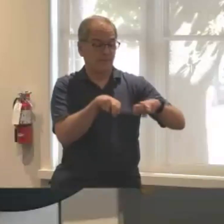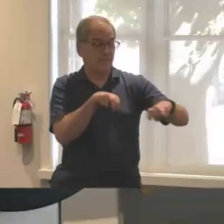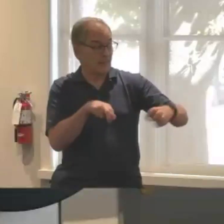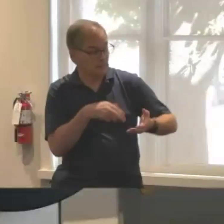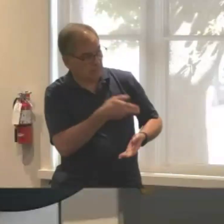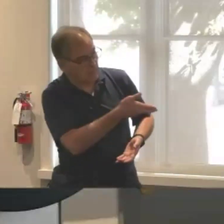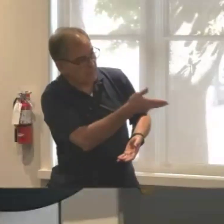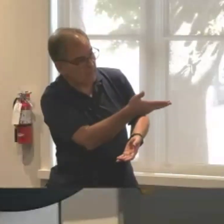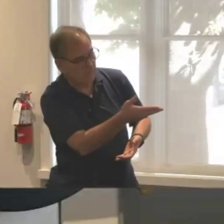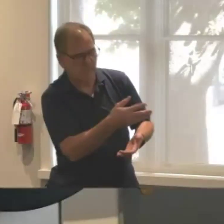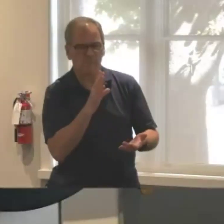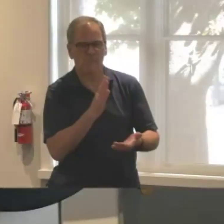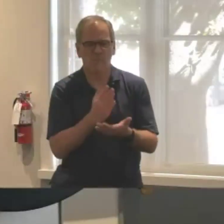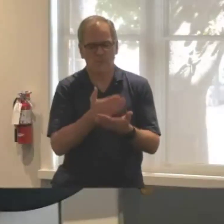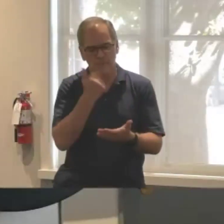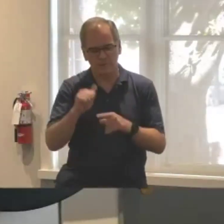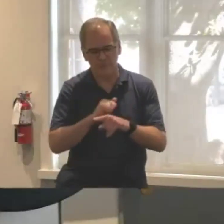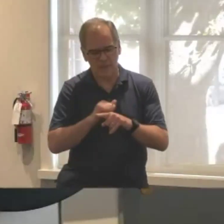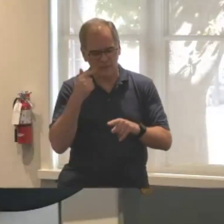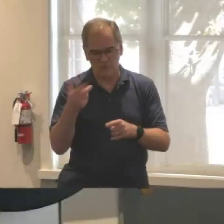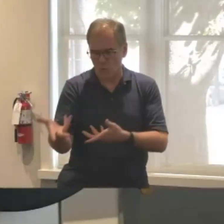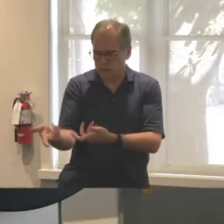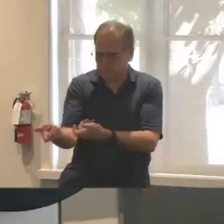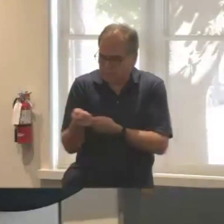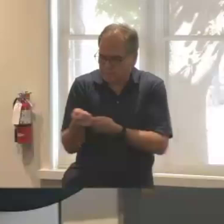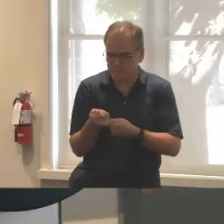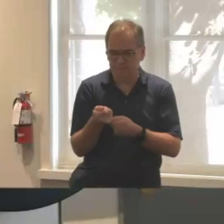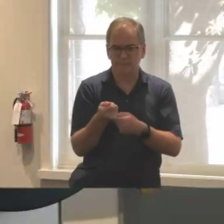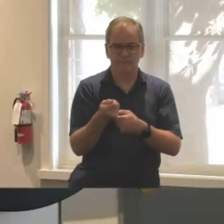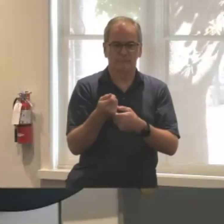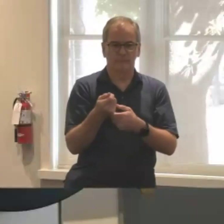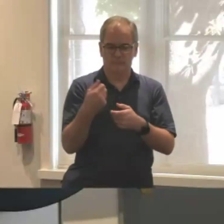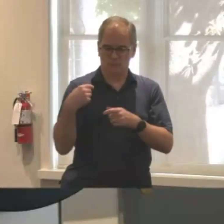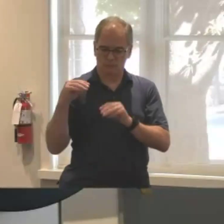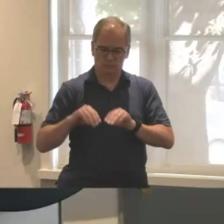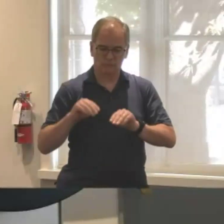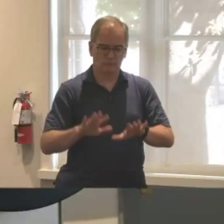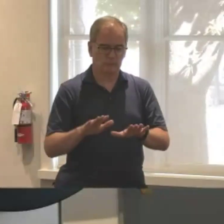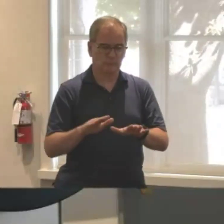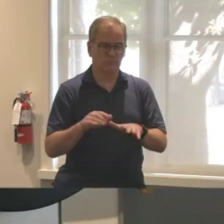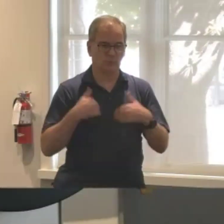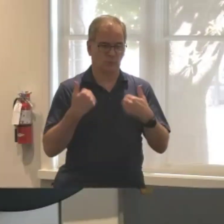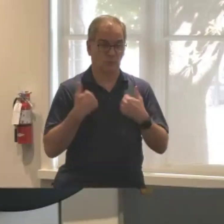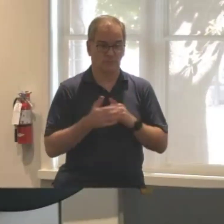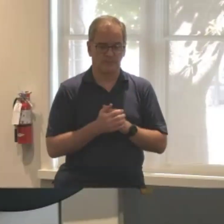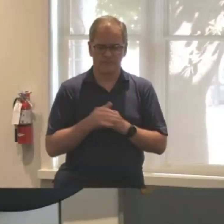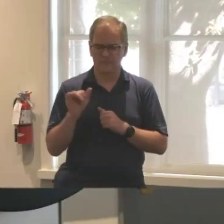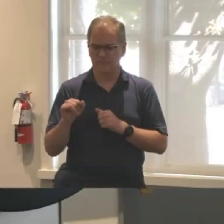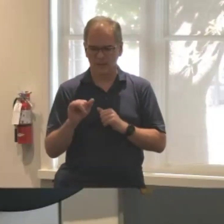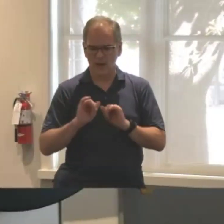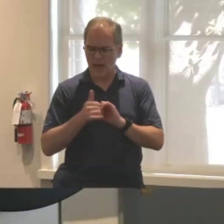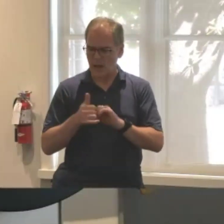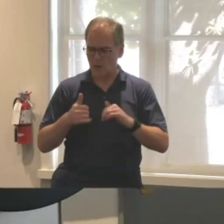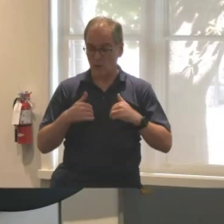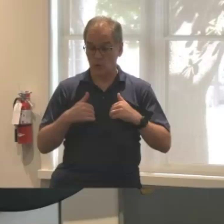practices engaging newcomer youth. This session aims to enhance participants' understanding of best practices in engaging